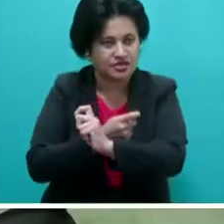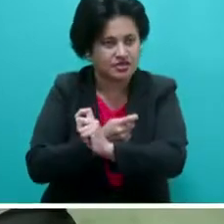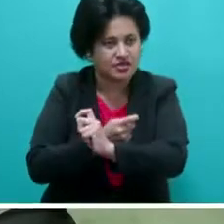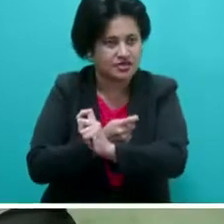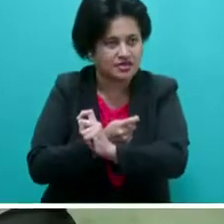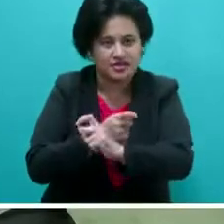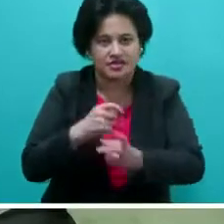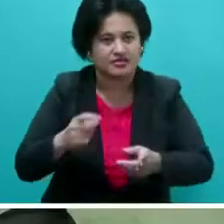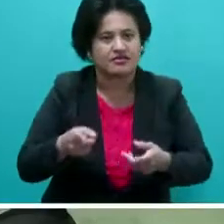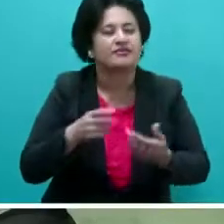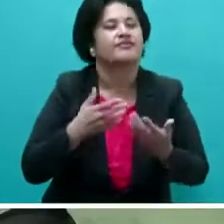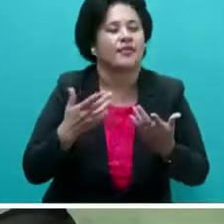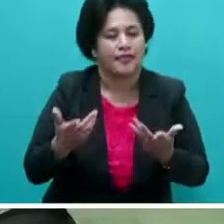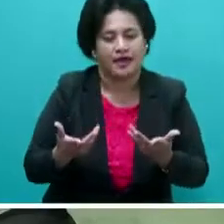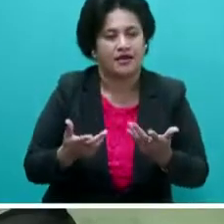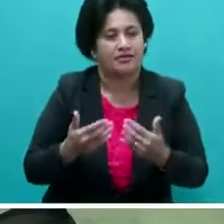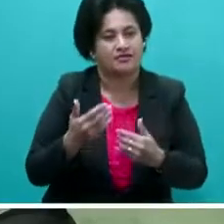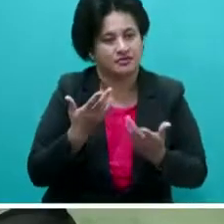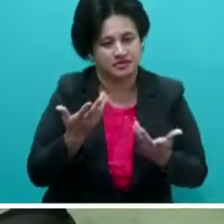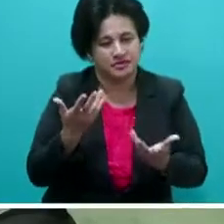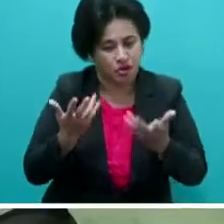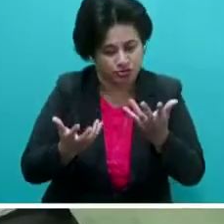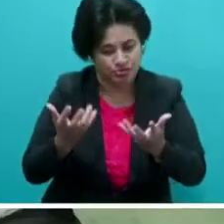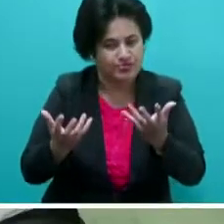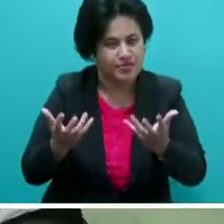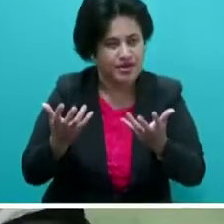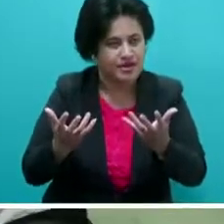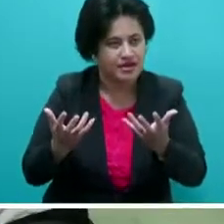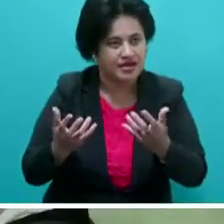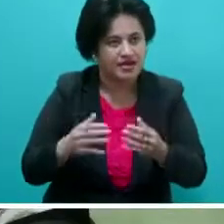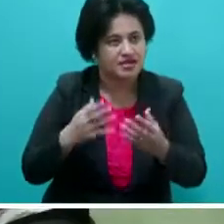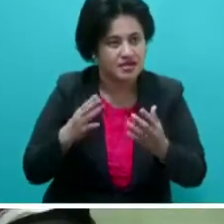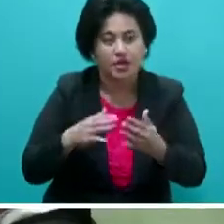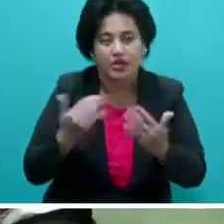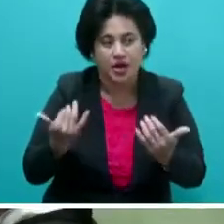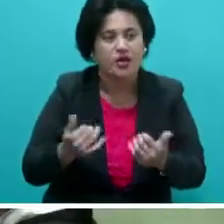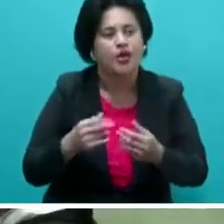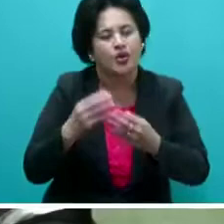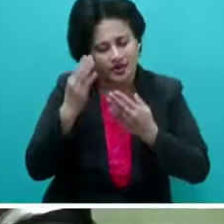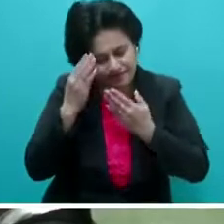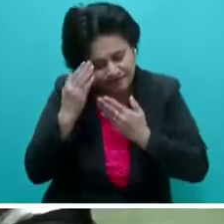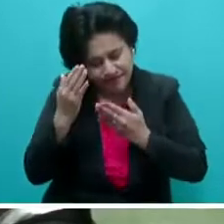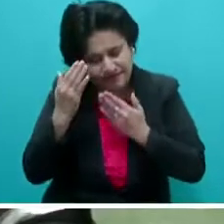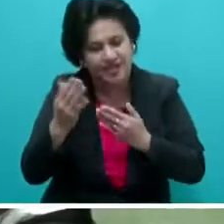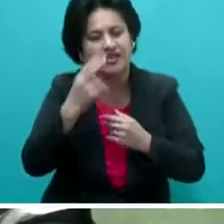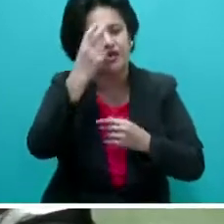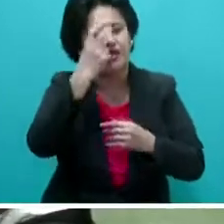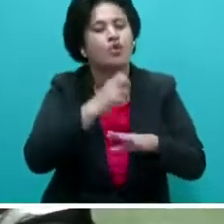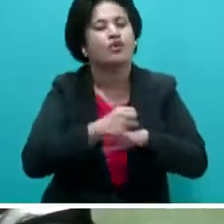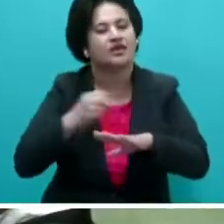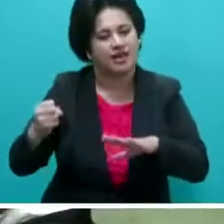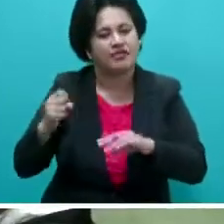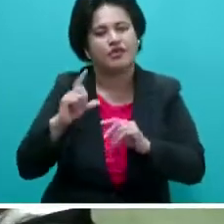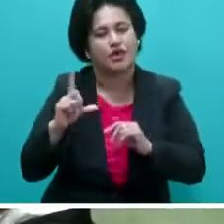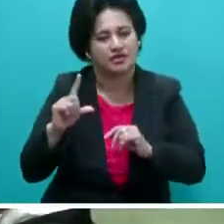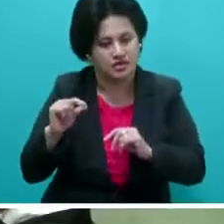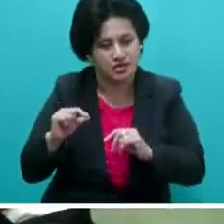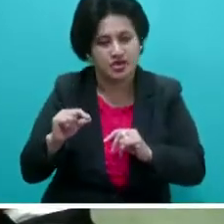of denying the facts. We have said continuously, we recognize what previous governments have done. You also have to recognize that under